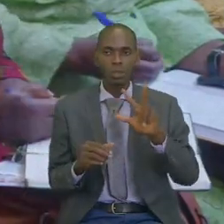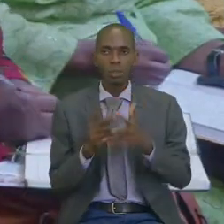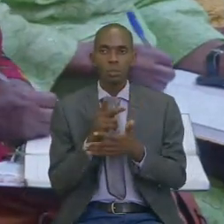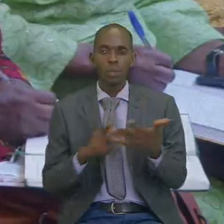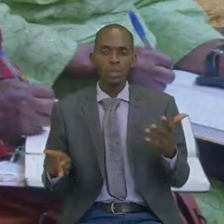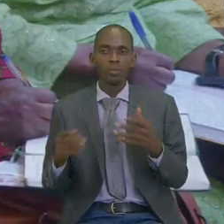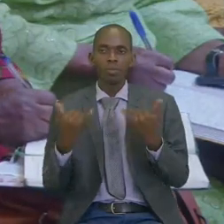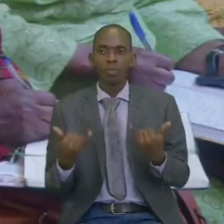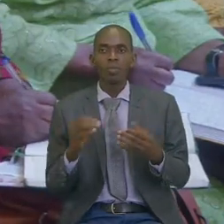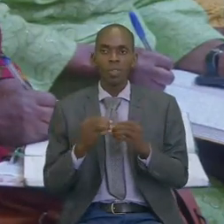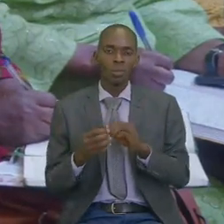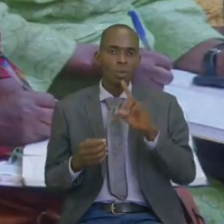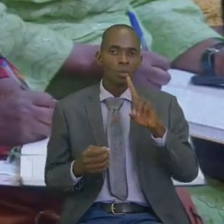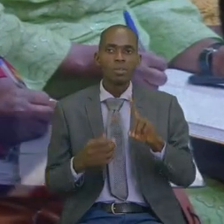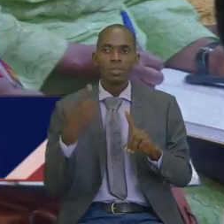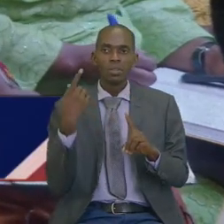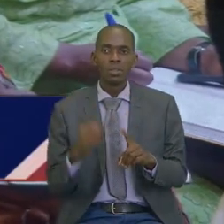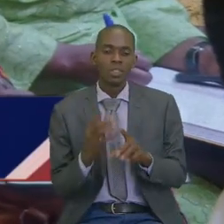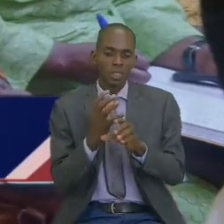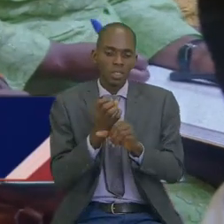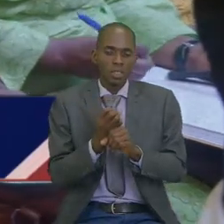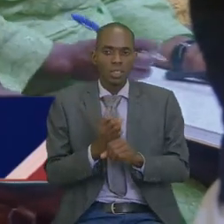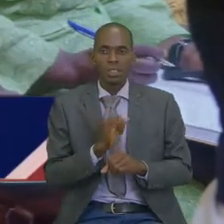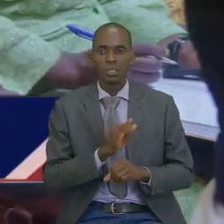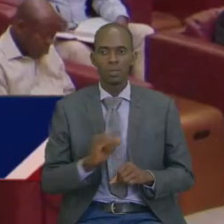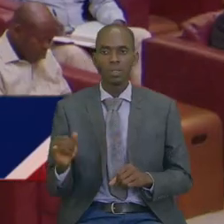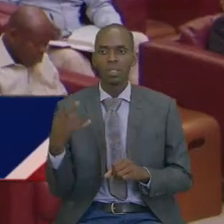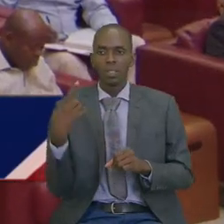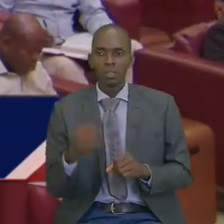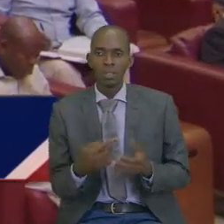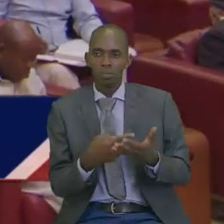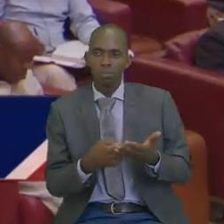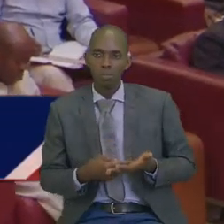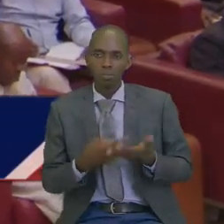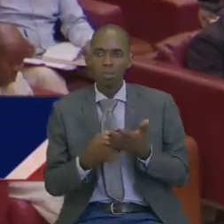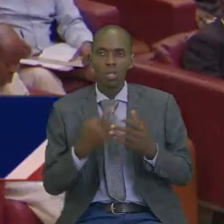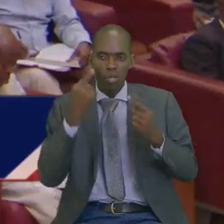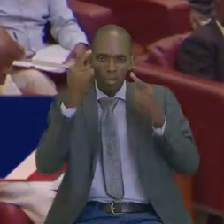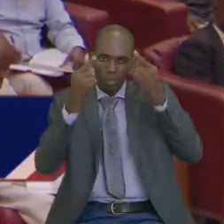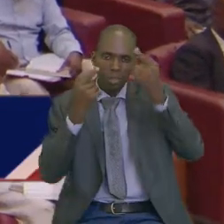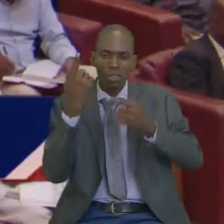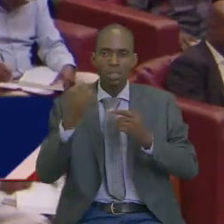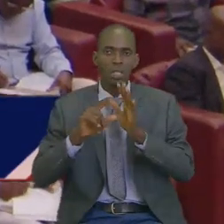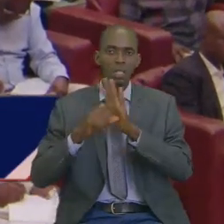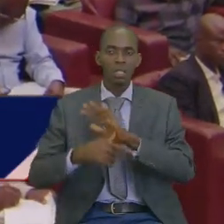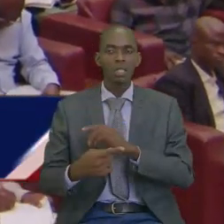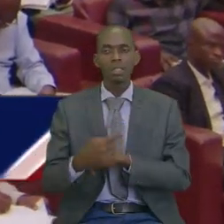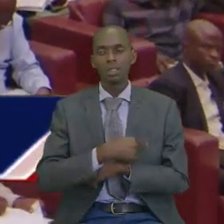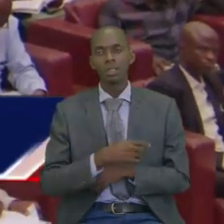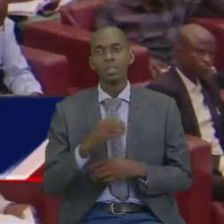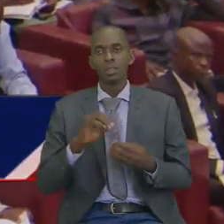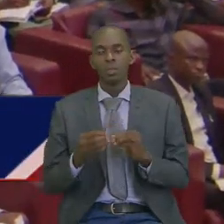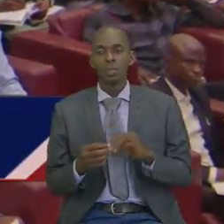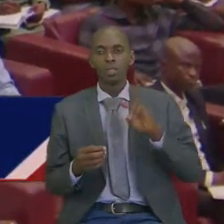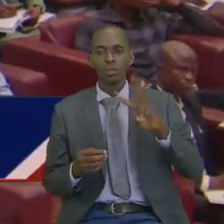Number one, we're looking at the preceding deliberations concerning the latter days. Number two, we're looking at